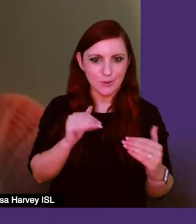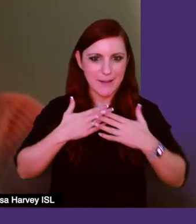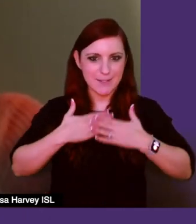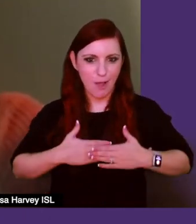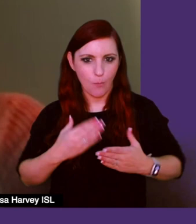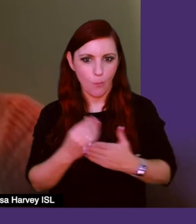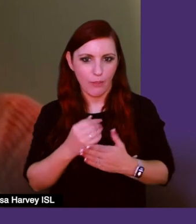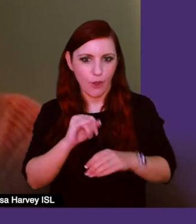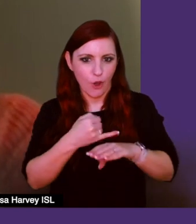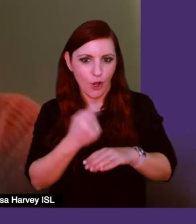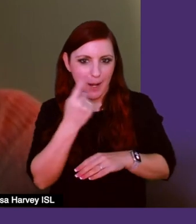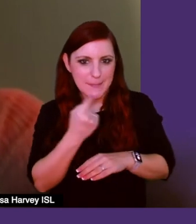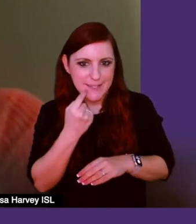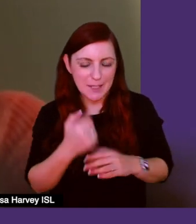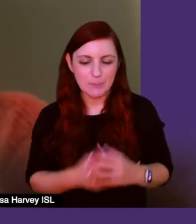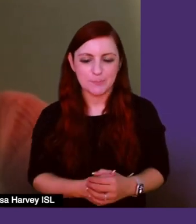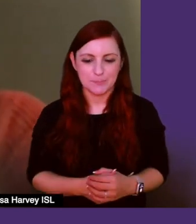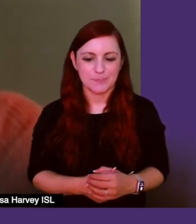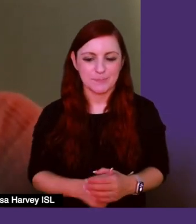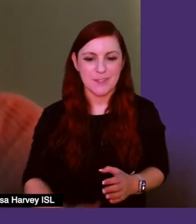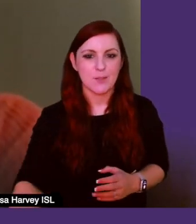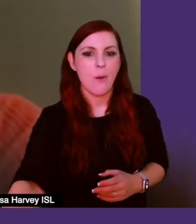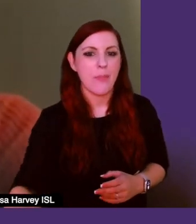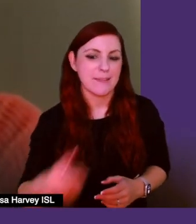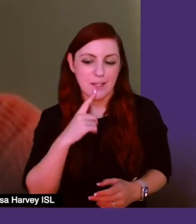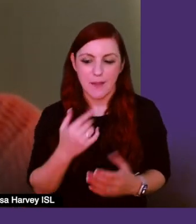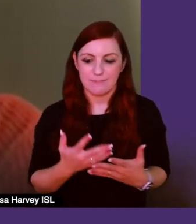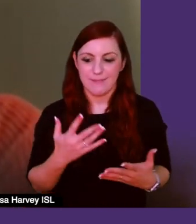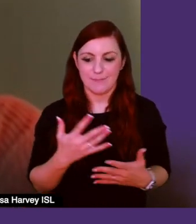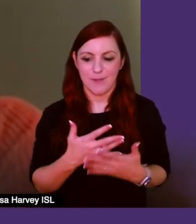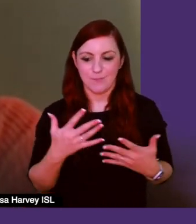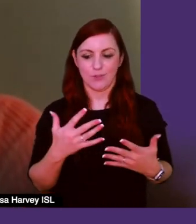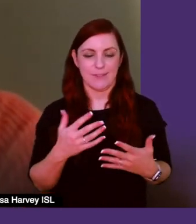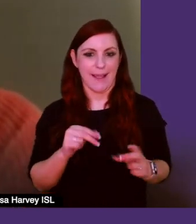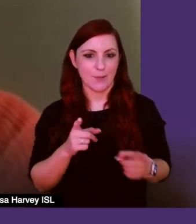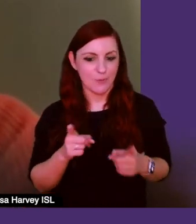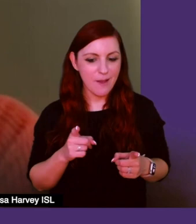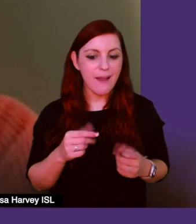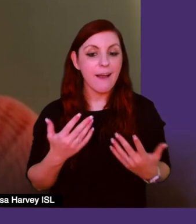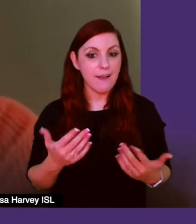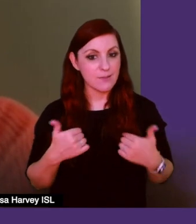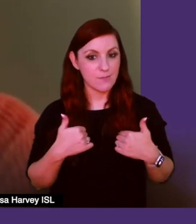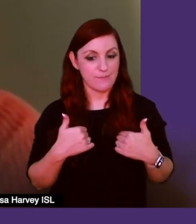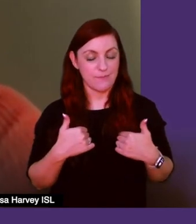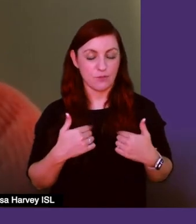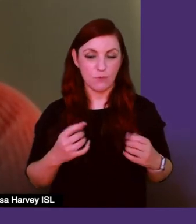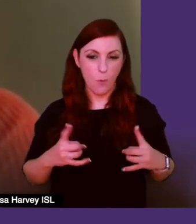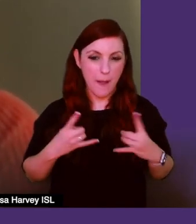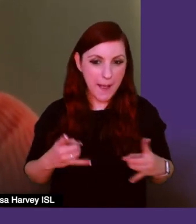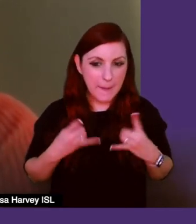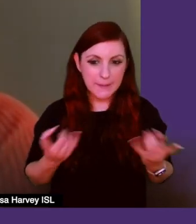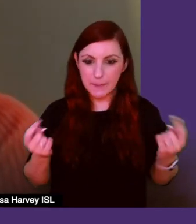the top that I'm wearing to my lipstick. And that's about as stylish as I probably get. But I'm just